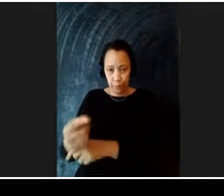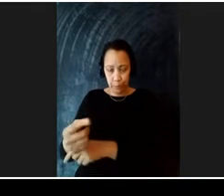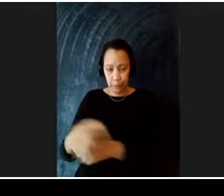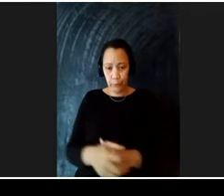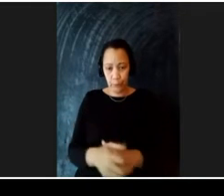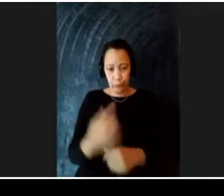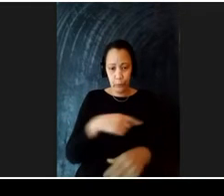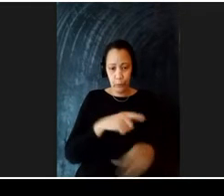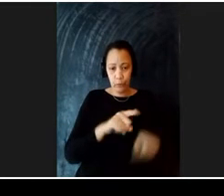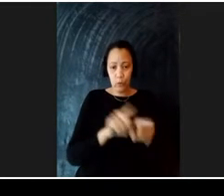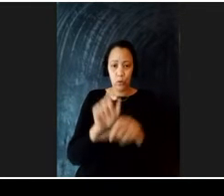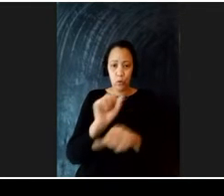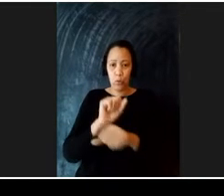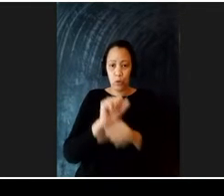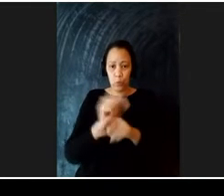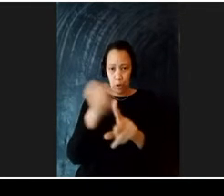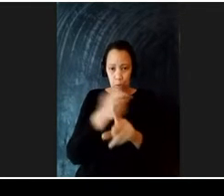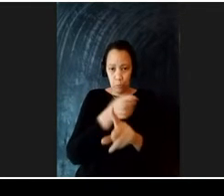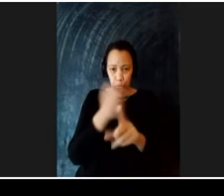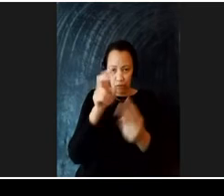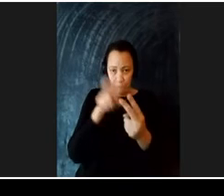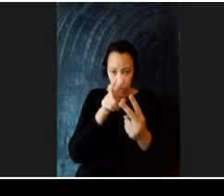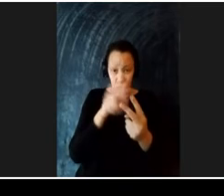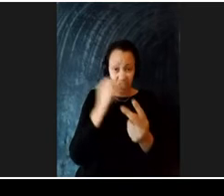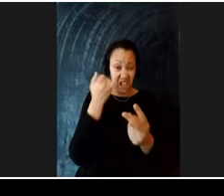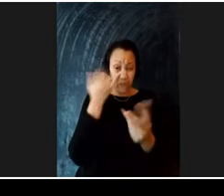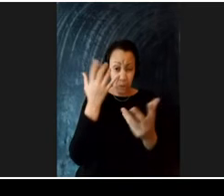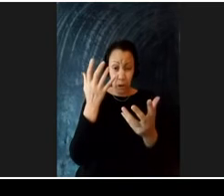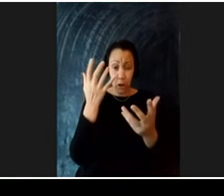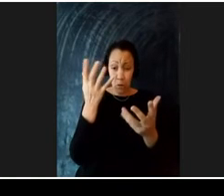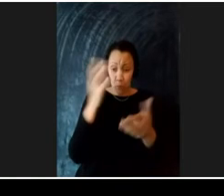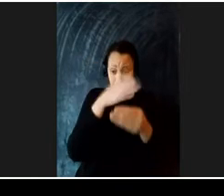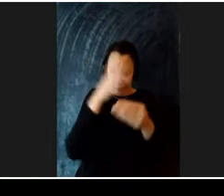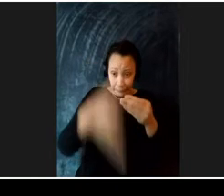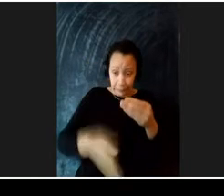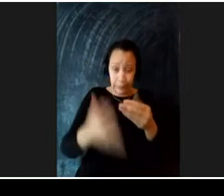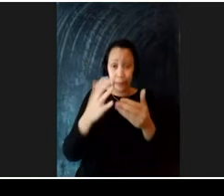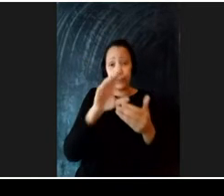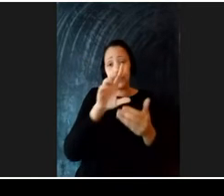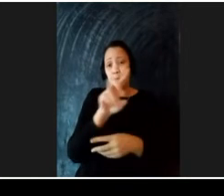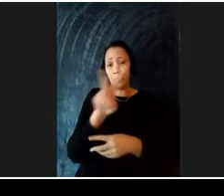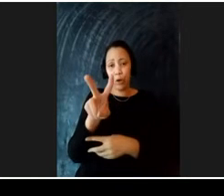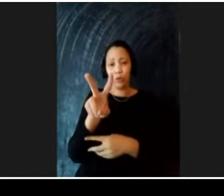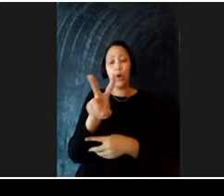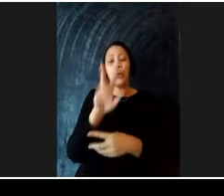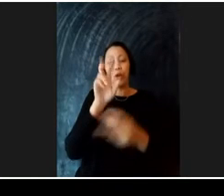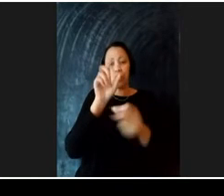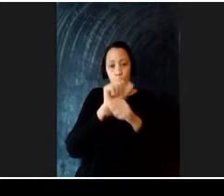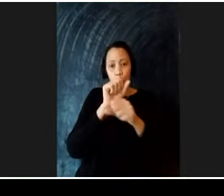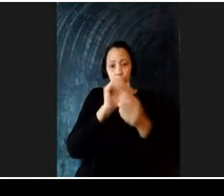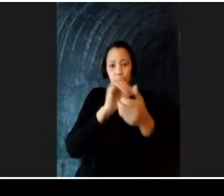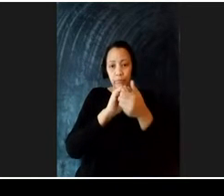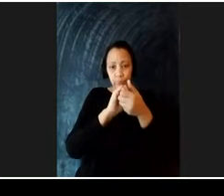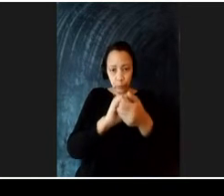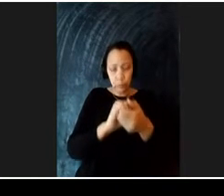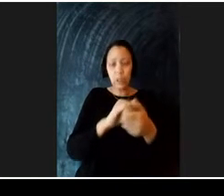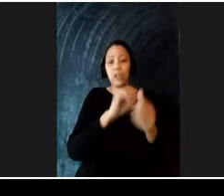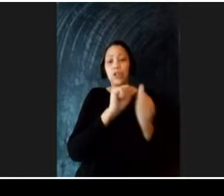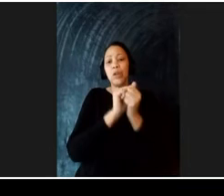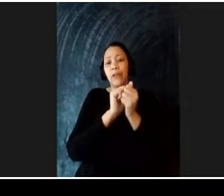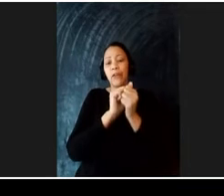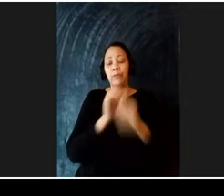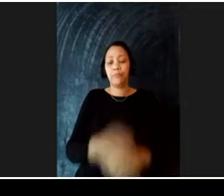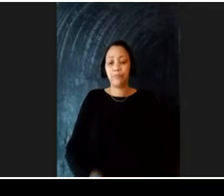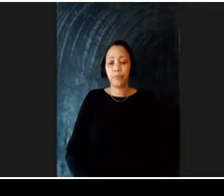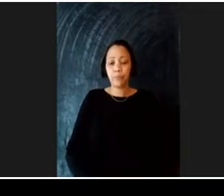Westchester County and in New York City let's talk quickly about New York City and Co and our response you know as we began to shelter in